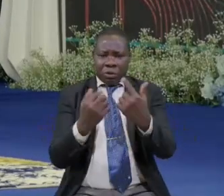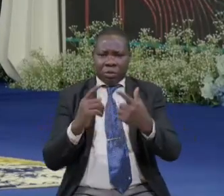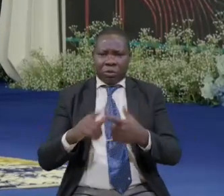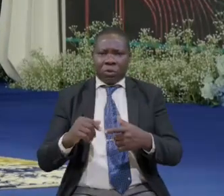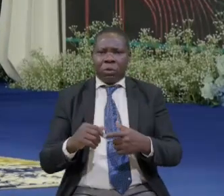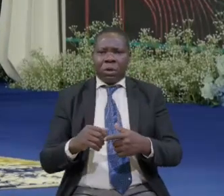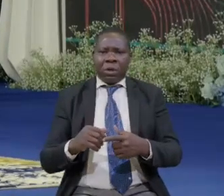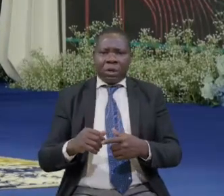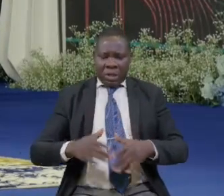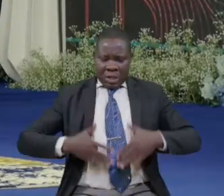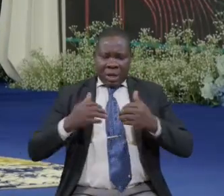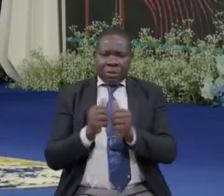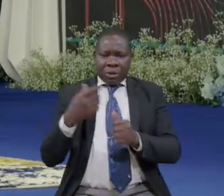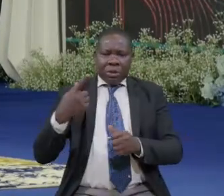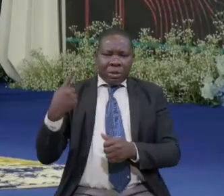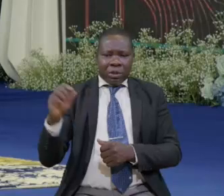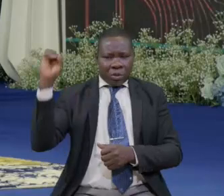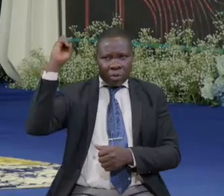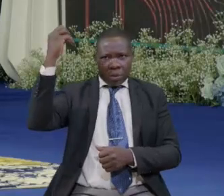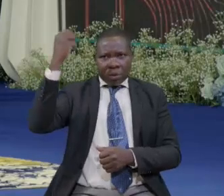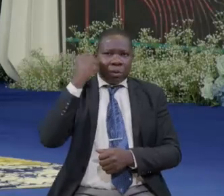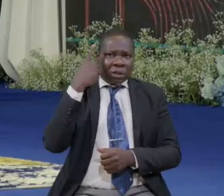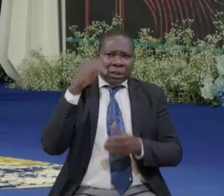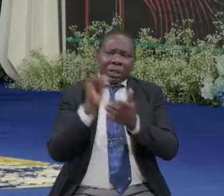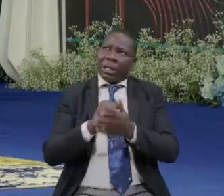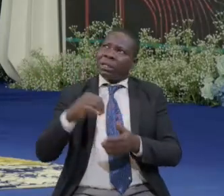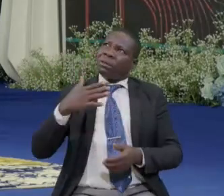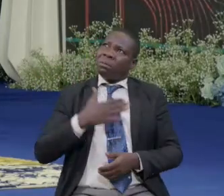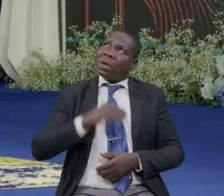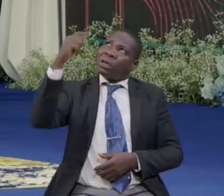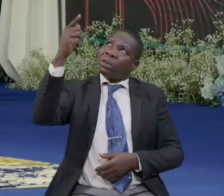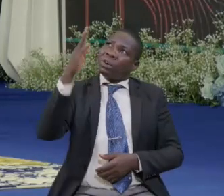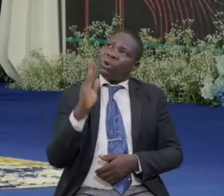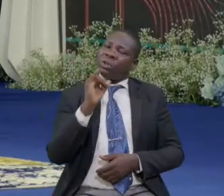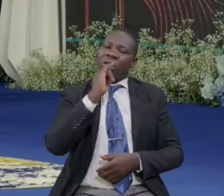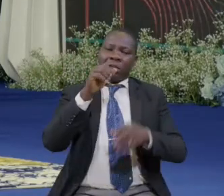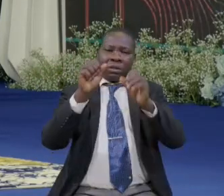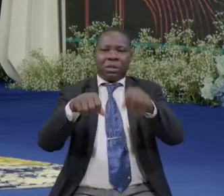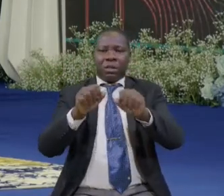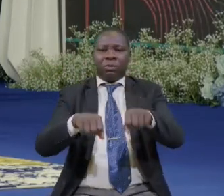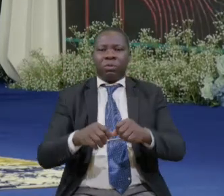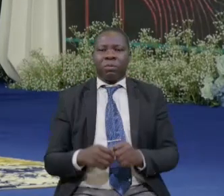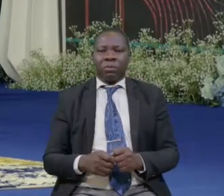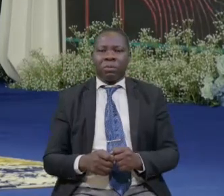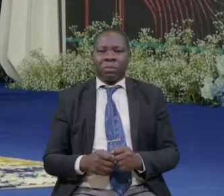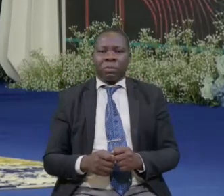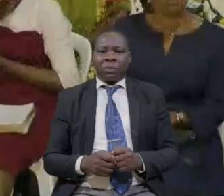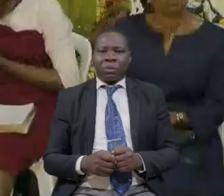understanding that my God is able. He's able to solve your problem.